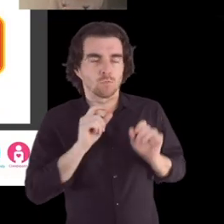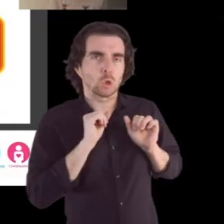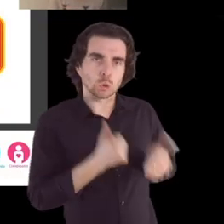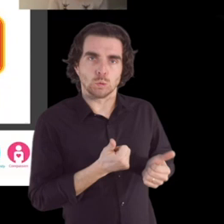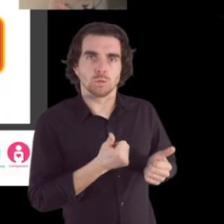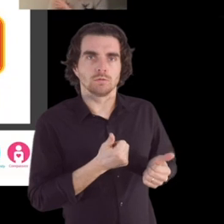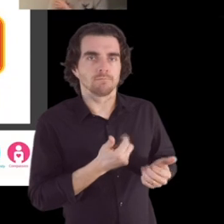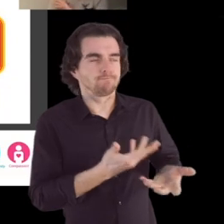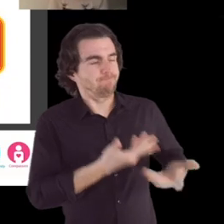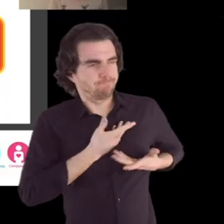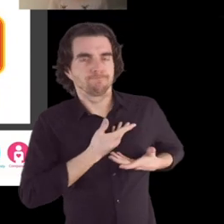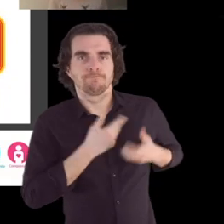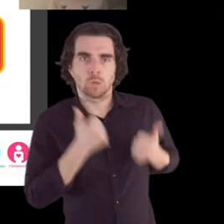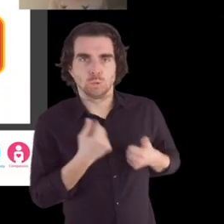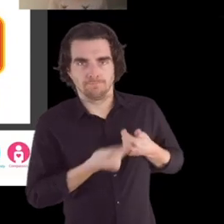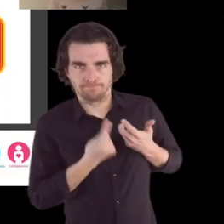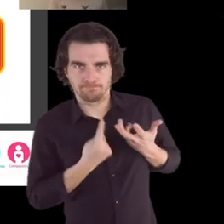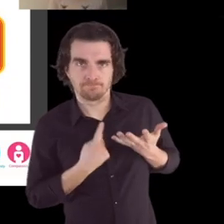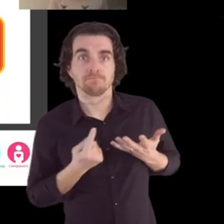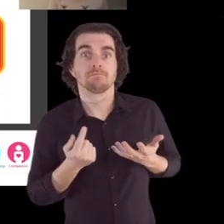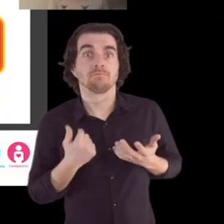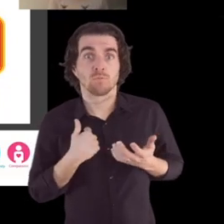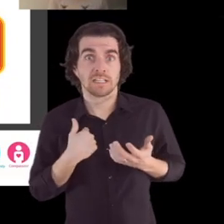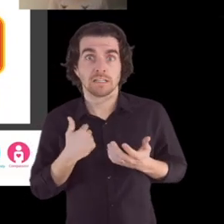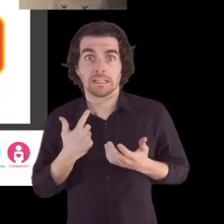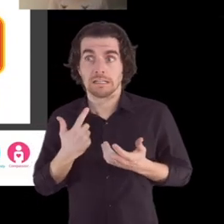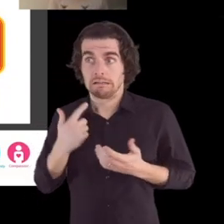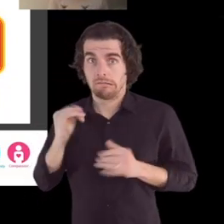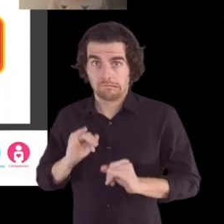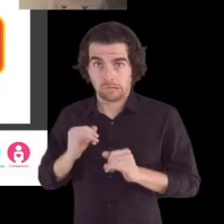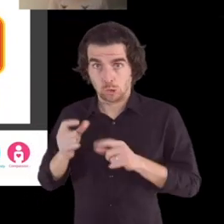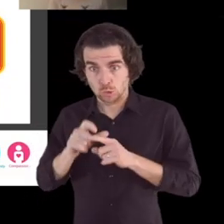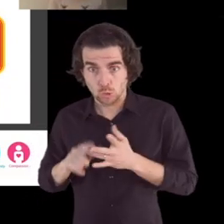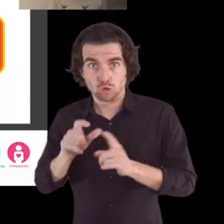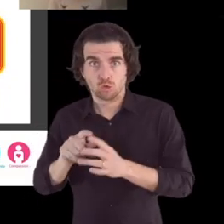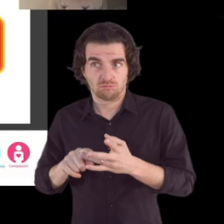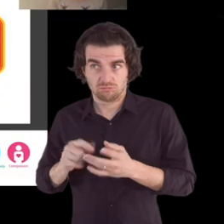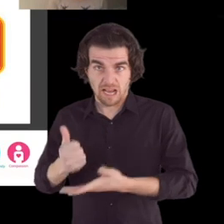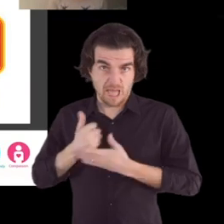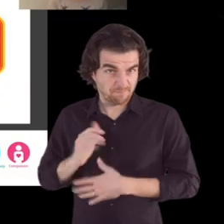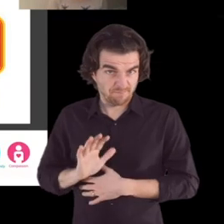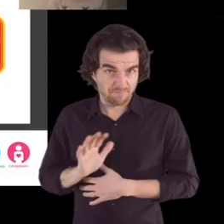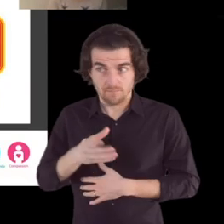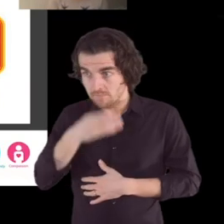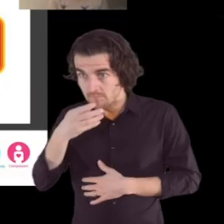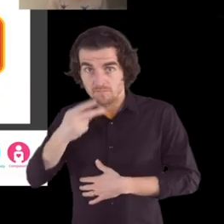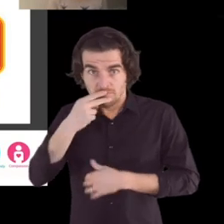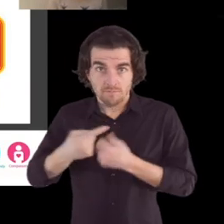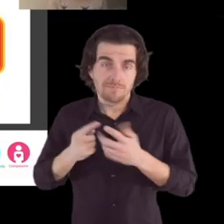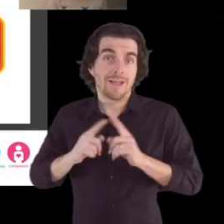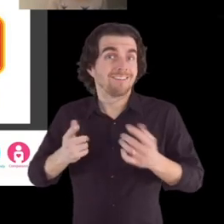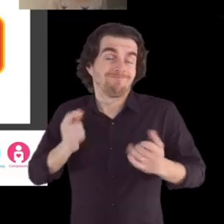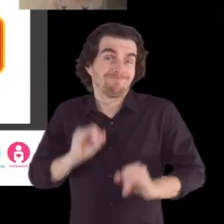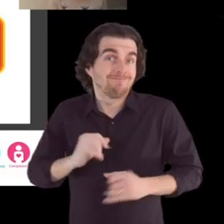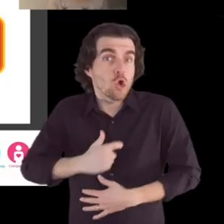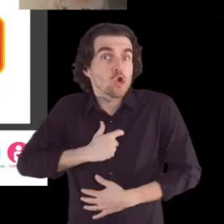our cup, are shoved to the side, and you know, we engage in behaviors that don't help us. And this is human. You know, I'm not saying this is totally wrong.